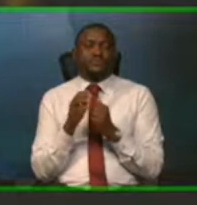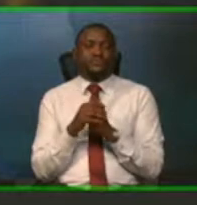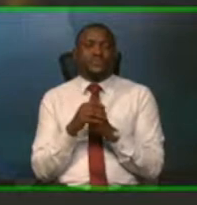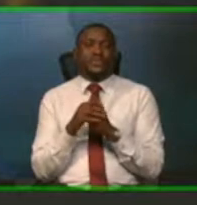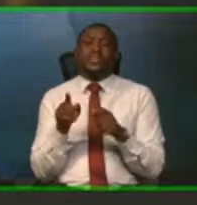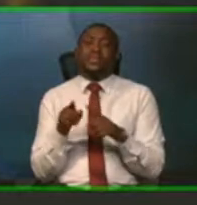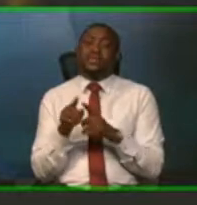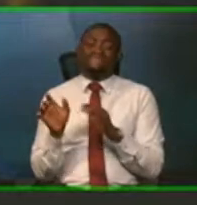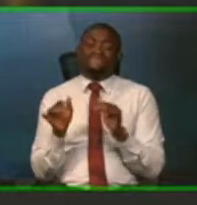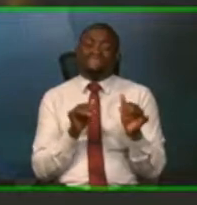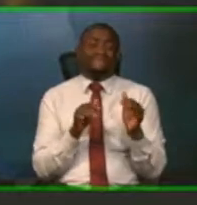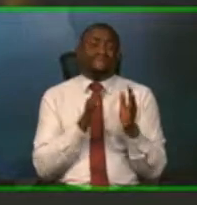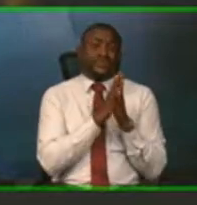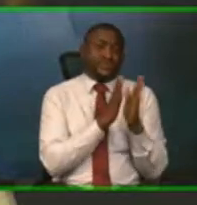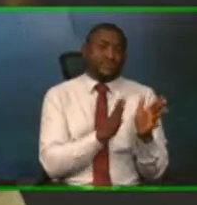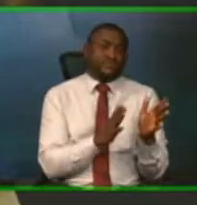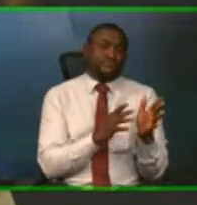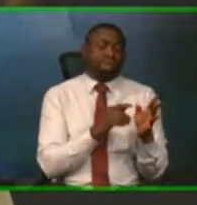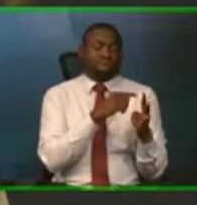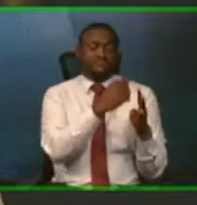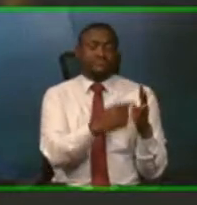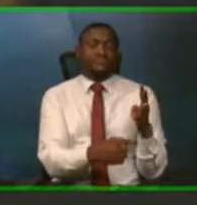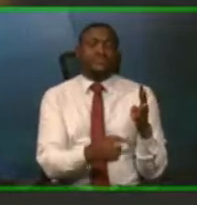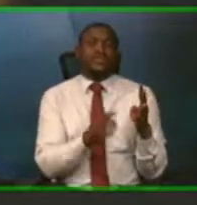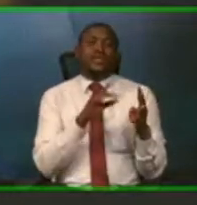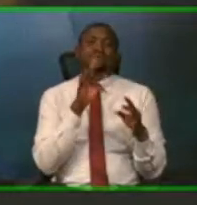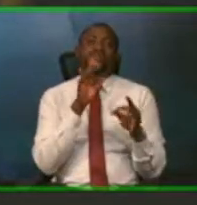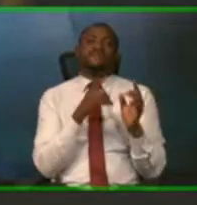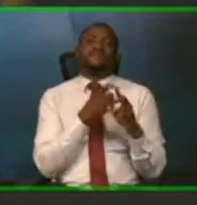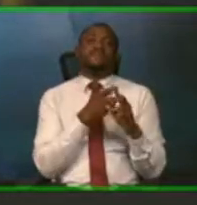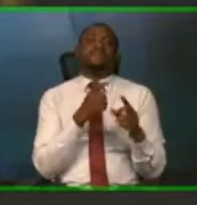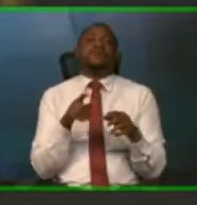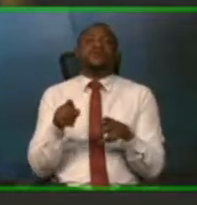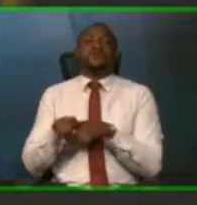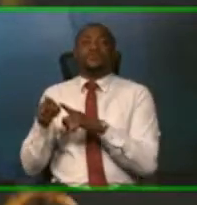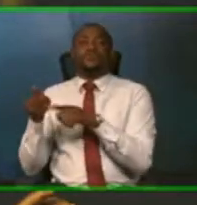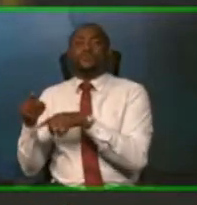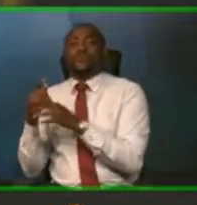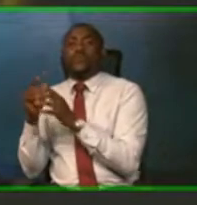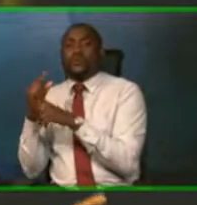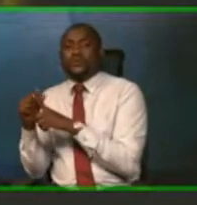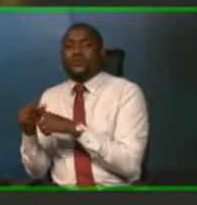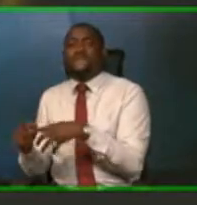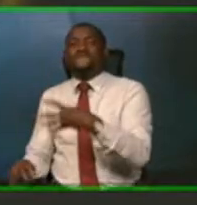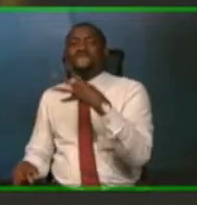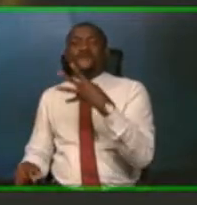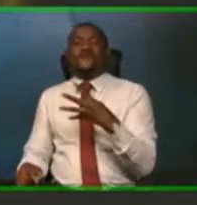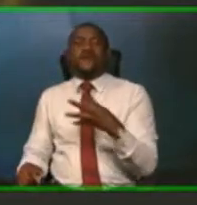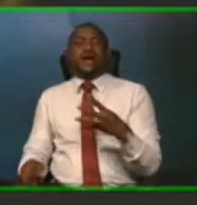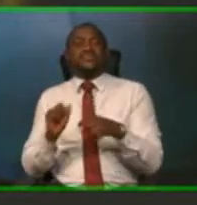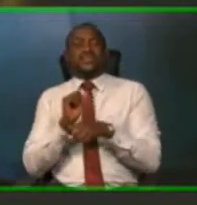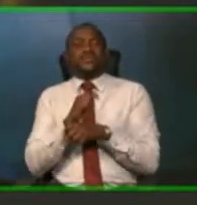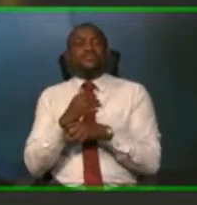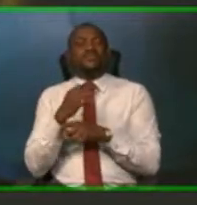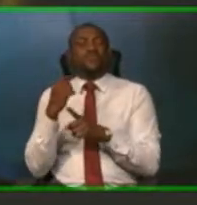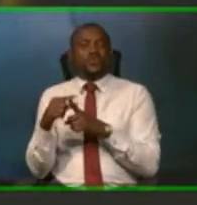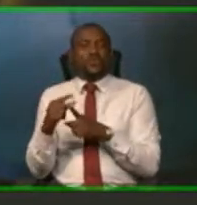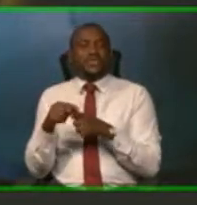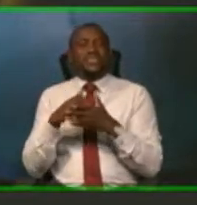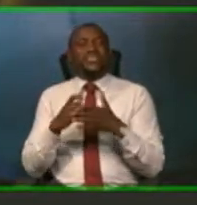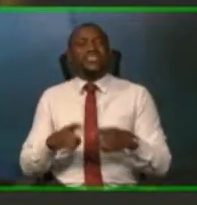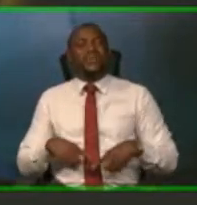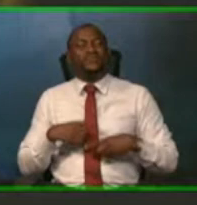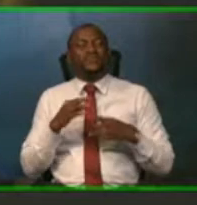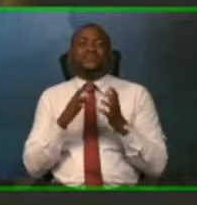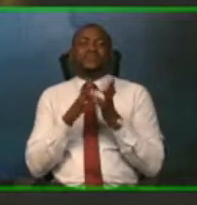Like prayer, I have found from scripture four principal assignments of the word in the life of the